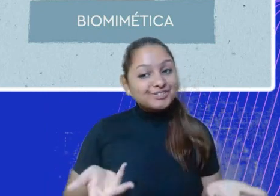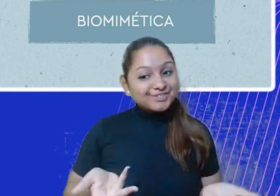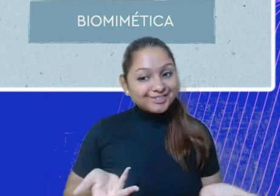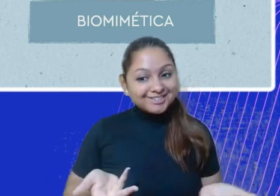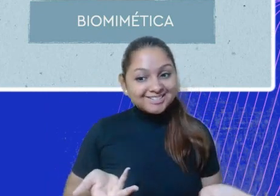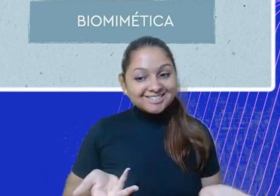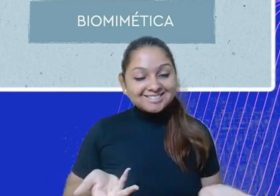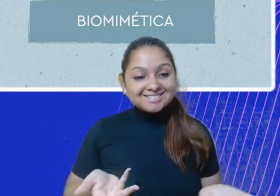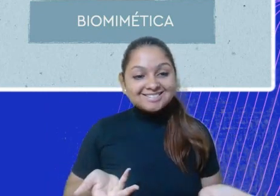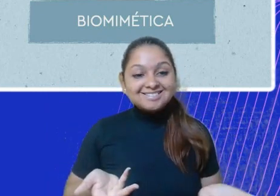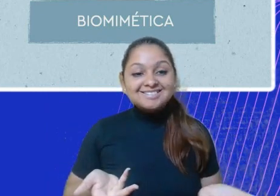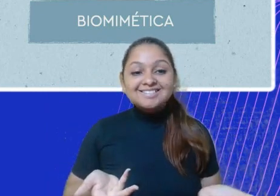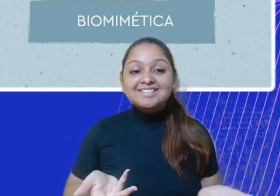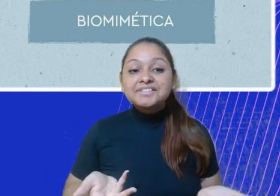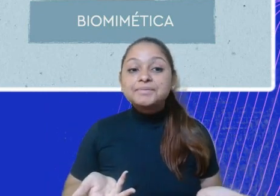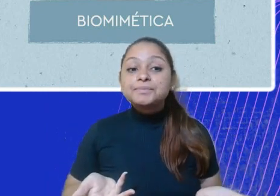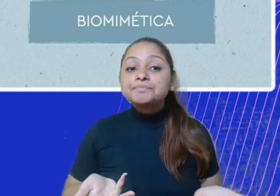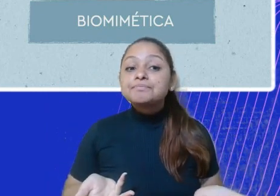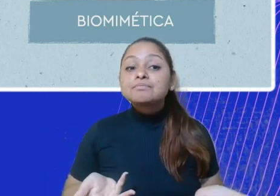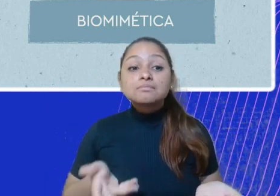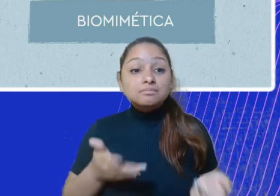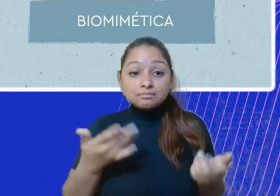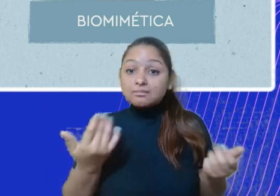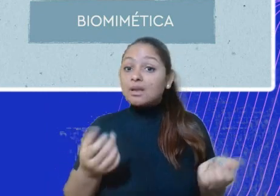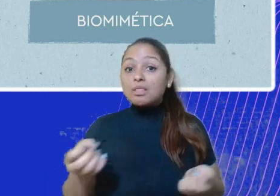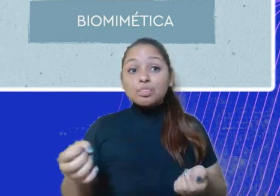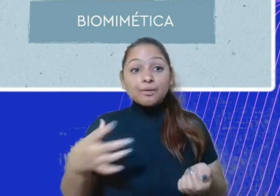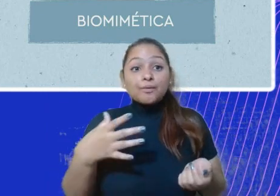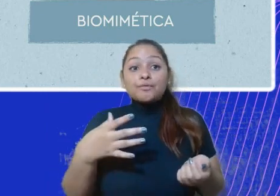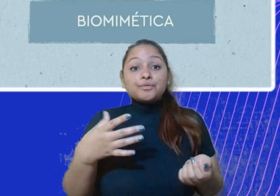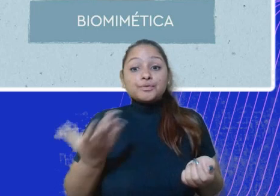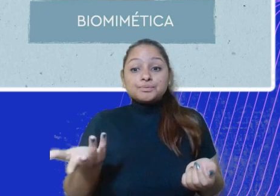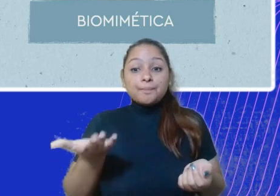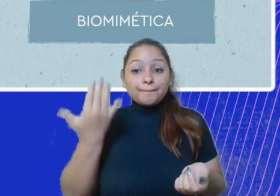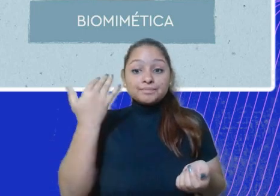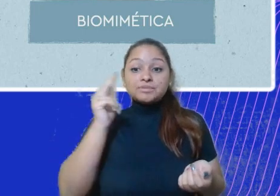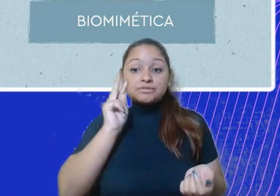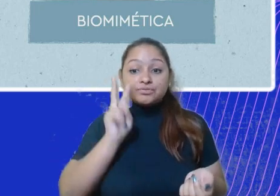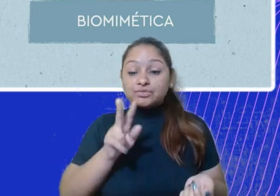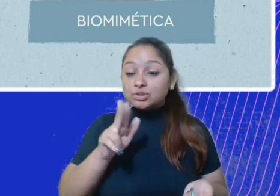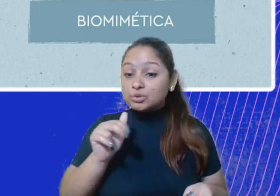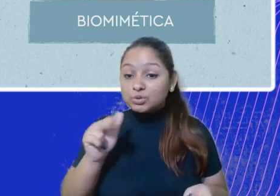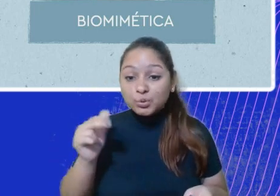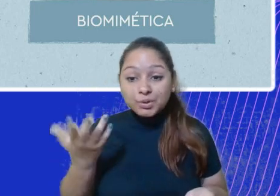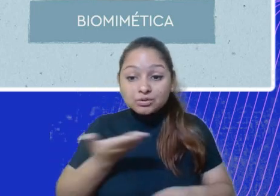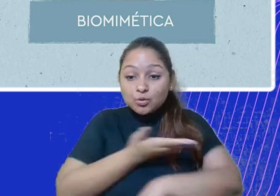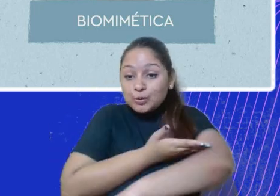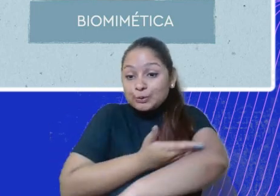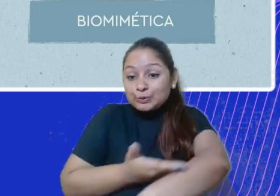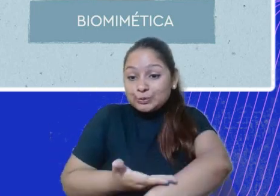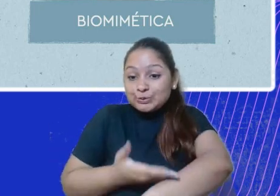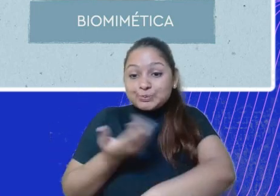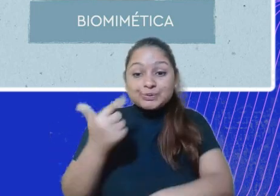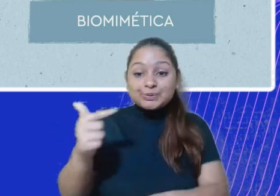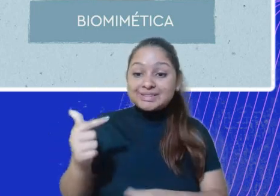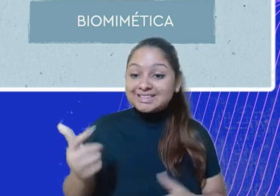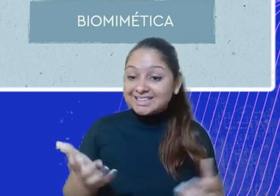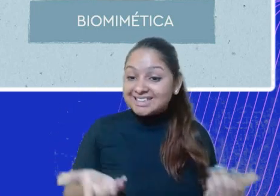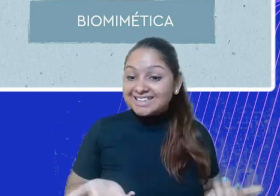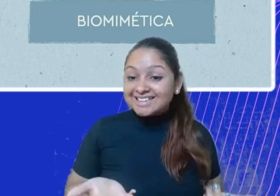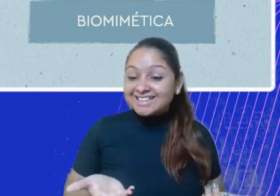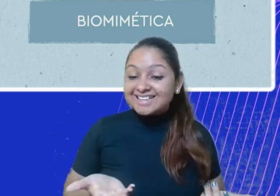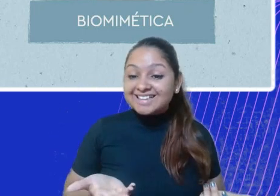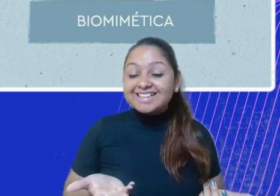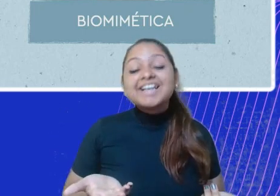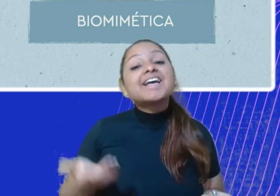taste. So things that are really new, that we are not used to, that we have never seen.